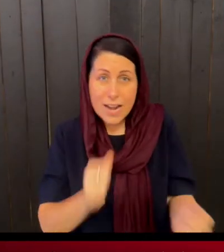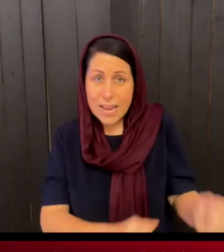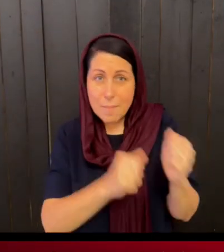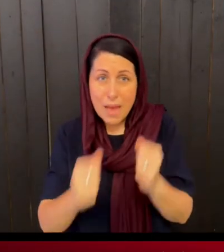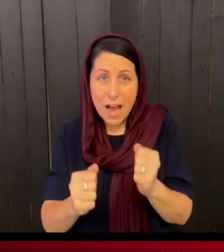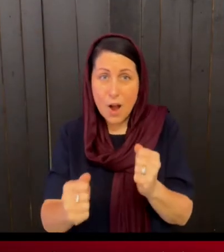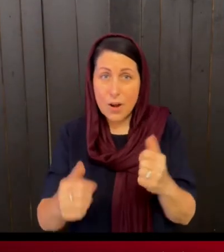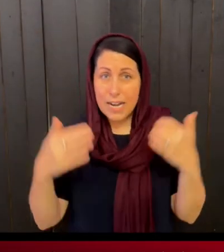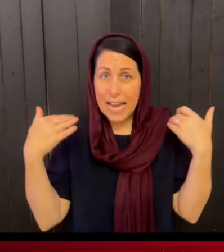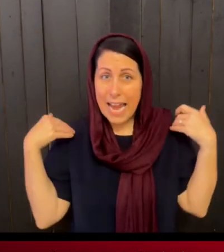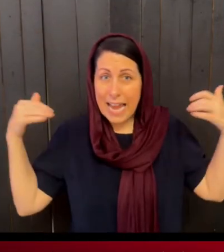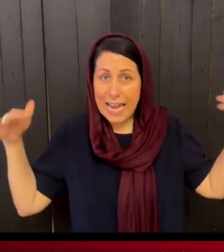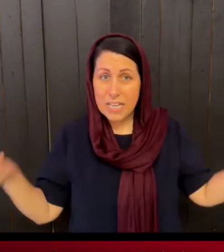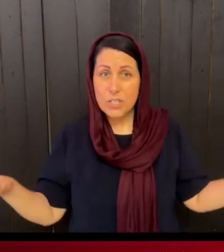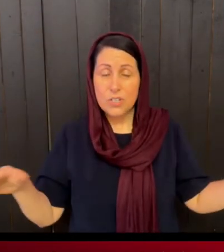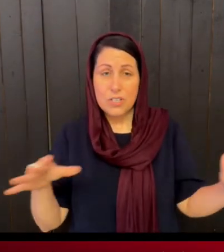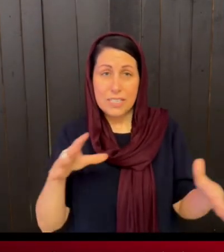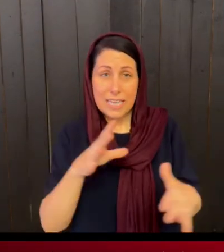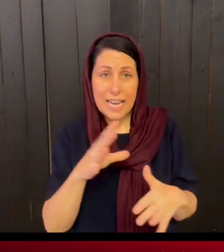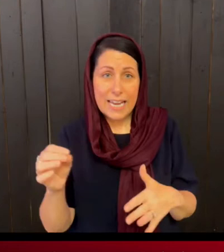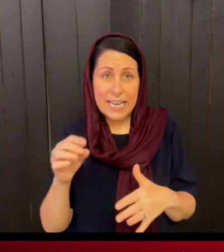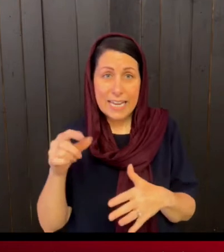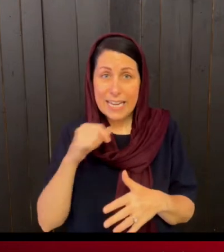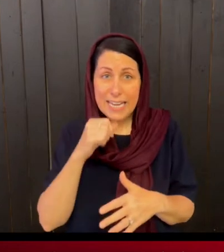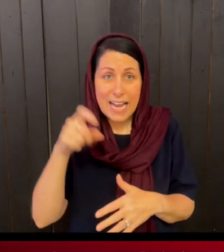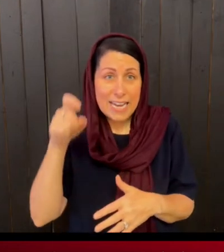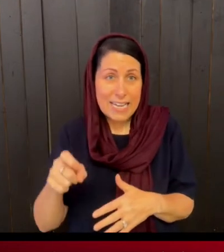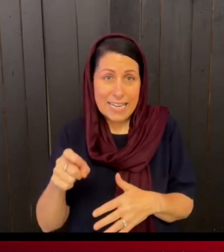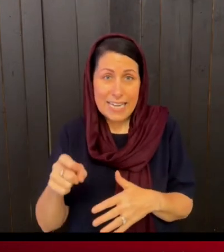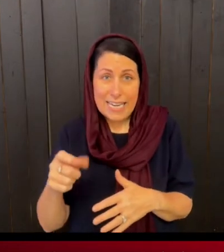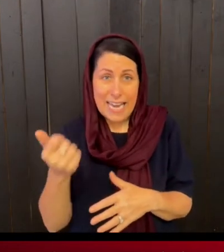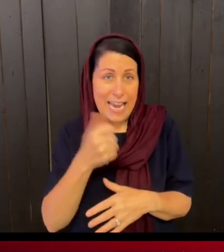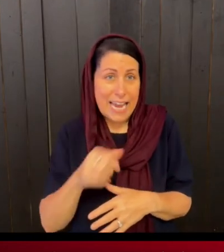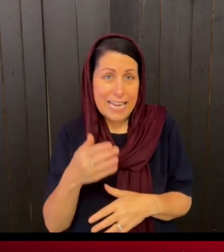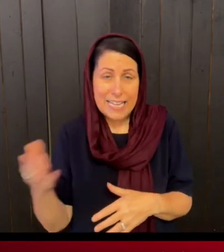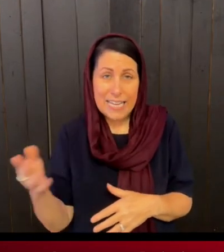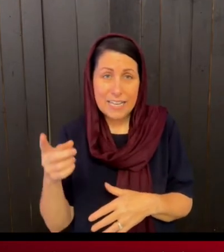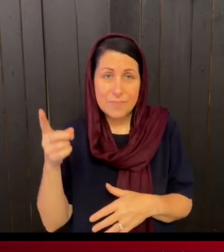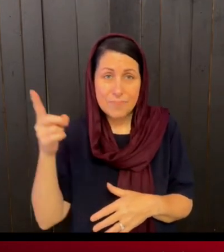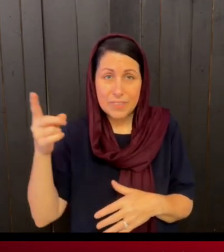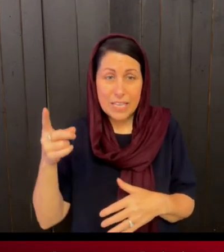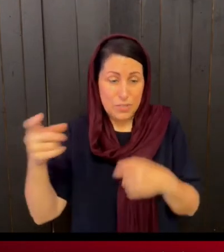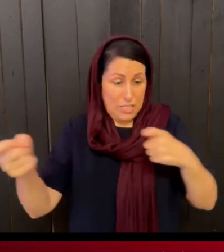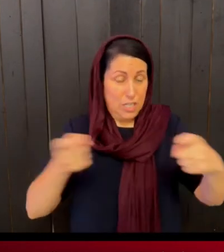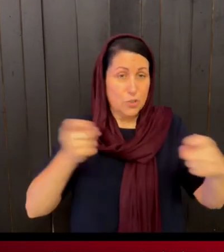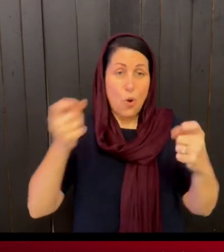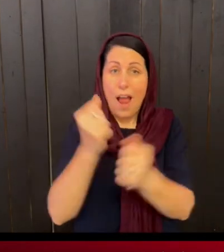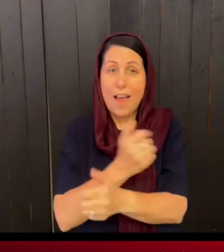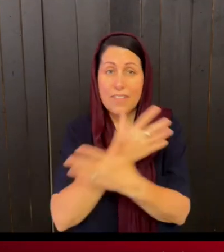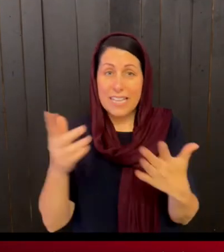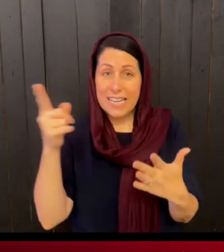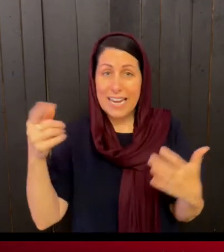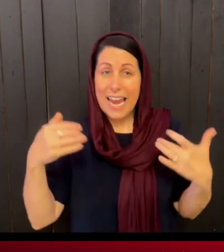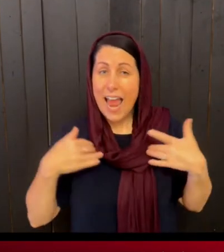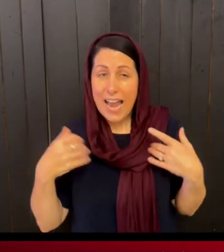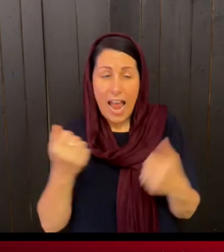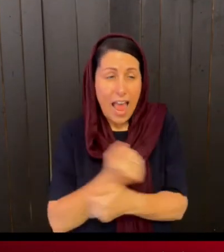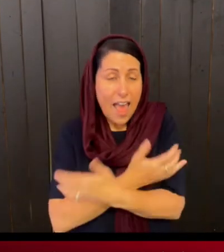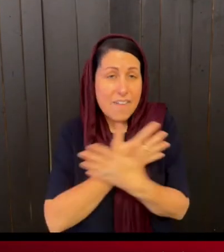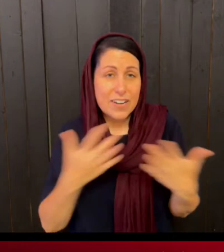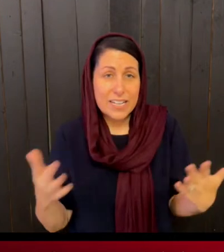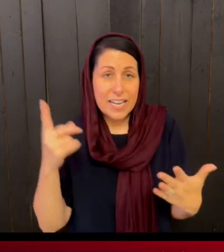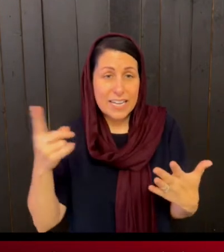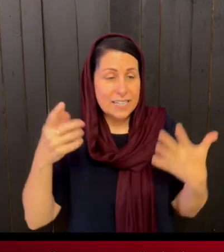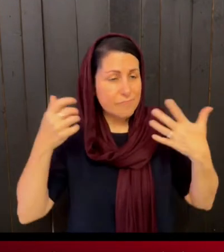even need it. But he was in total charge of everything with every riches of heaven was his. And he gave that